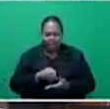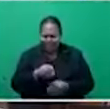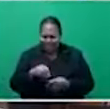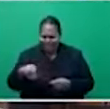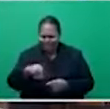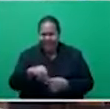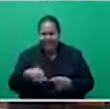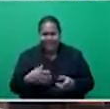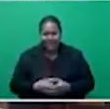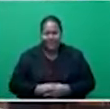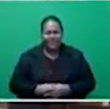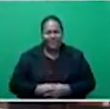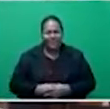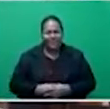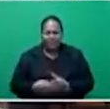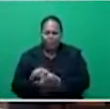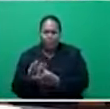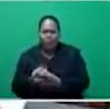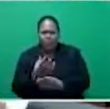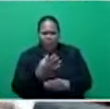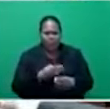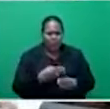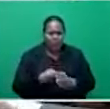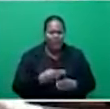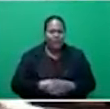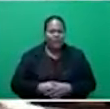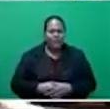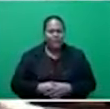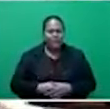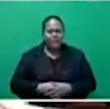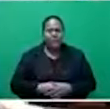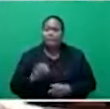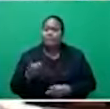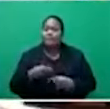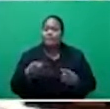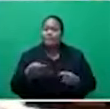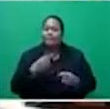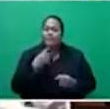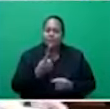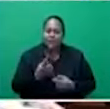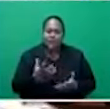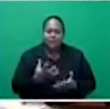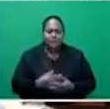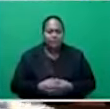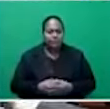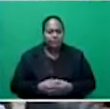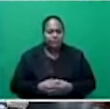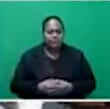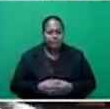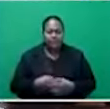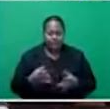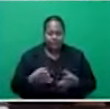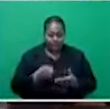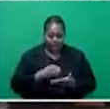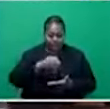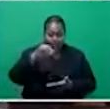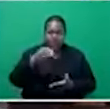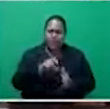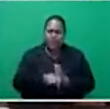some of the earlier speakers from this side of the House, Mr. Speaker, or chambers, have said that the fertilizer price has almost